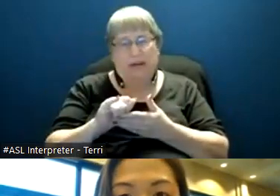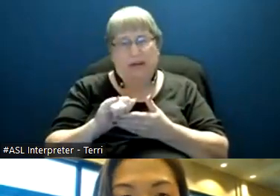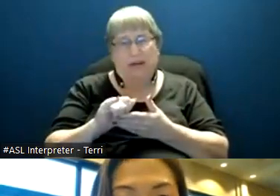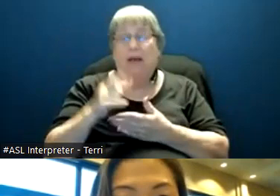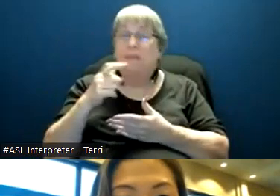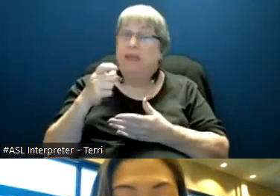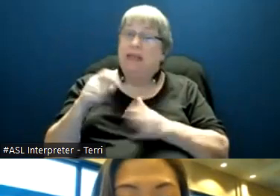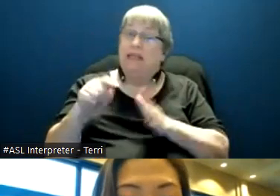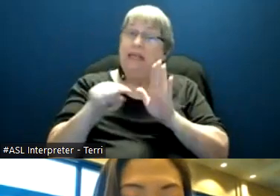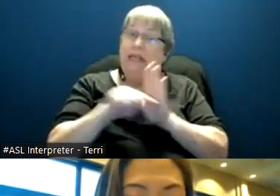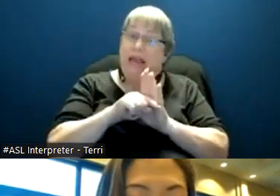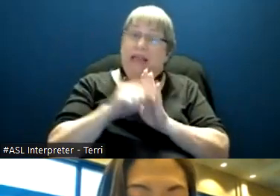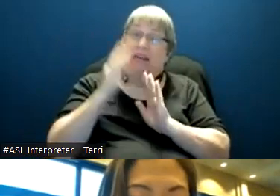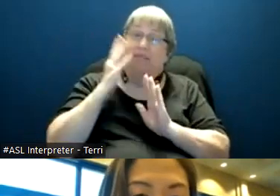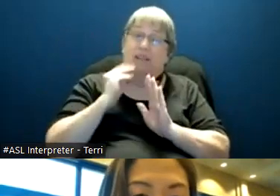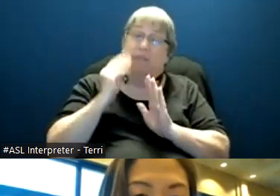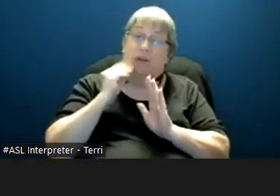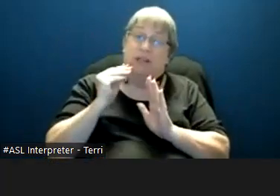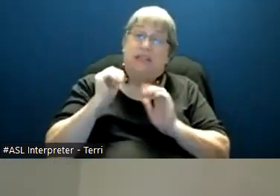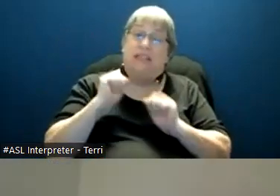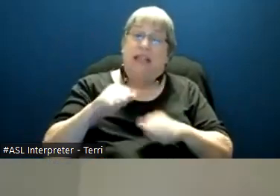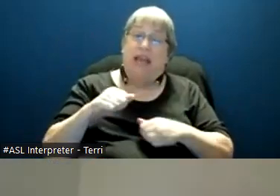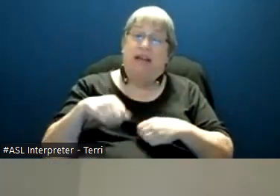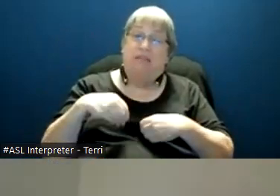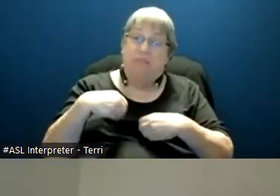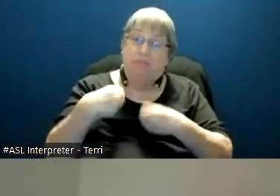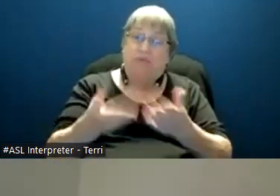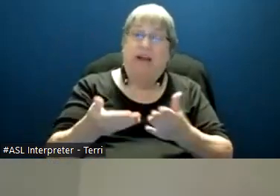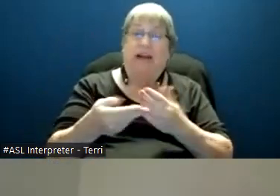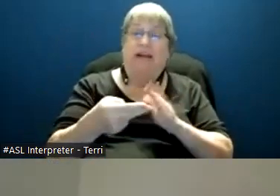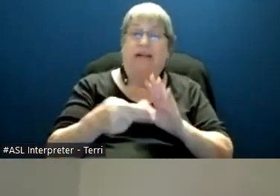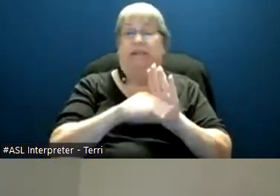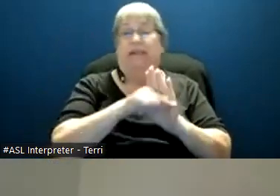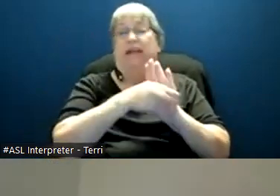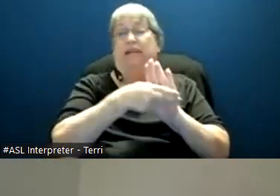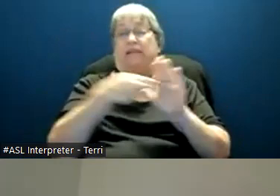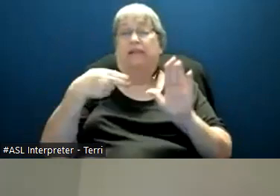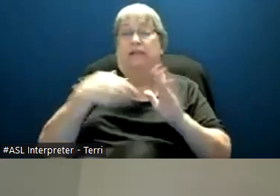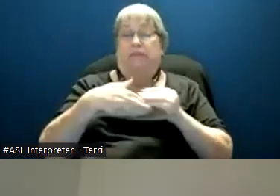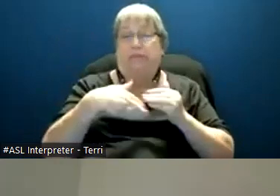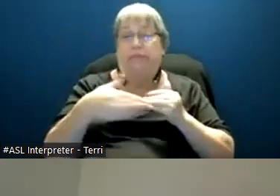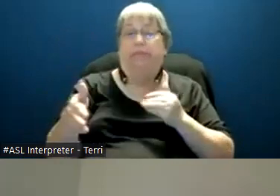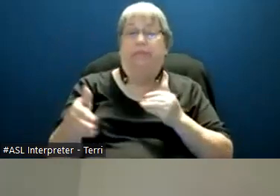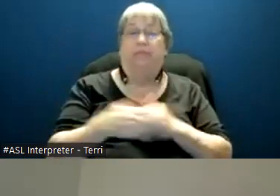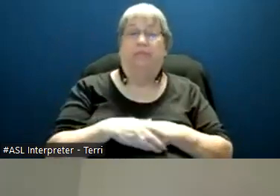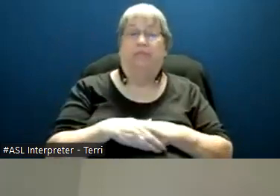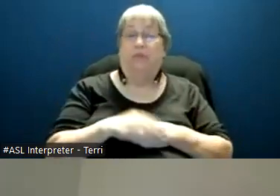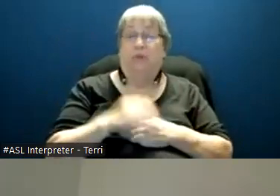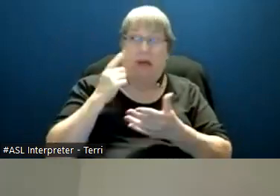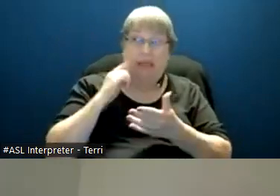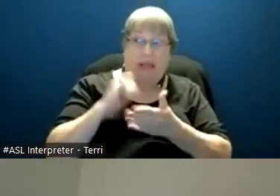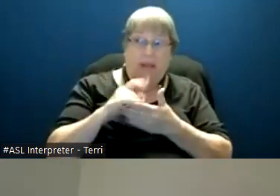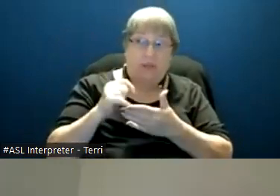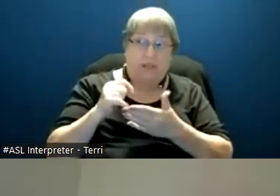also add to stigma going forward. And I think that's it for us, but I hope both will jump in and add.